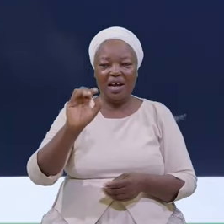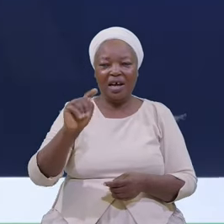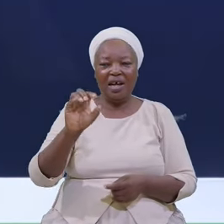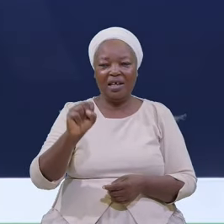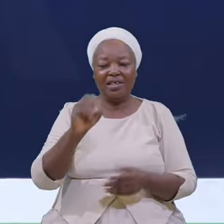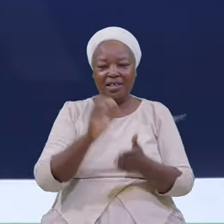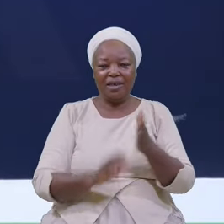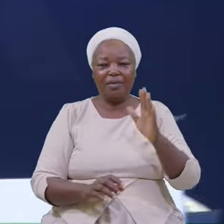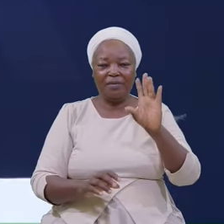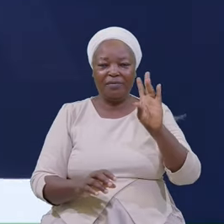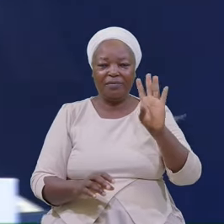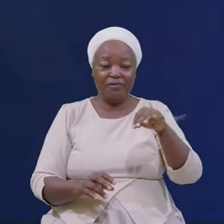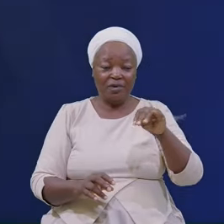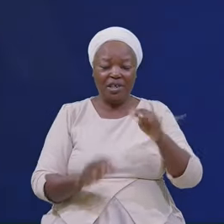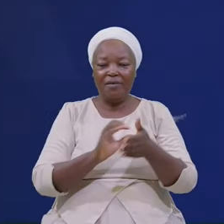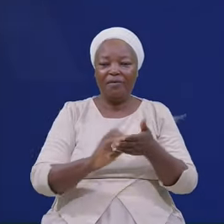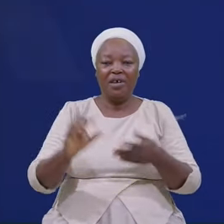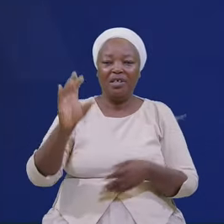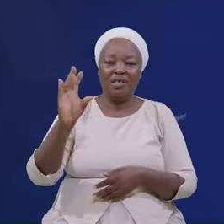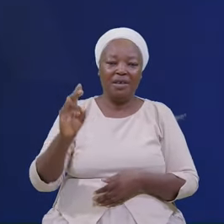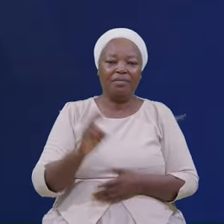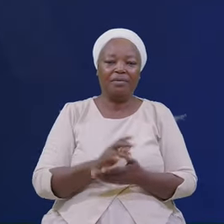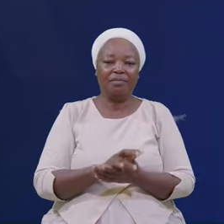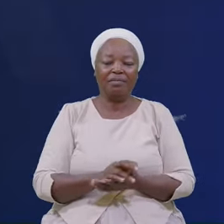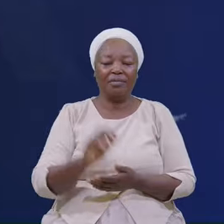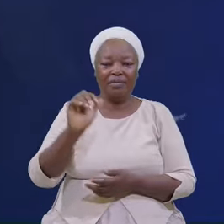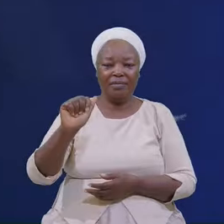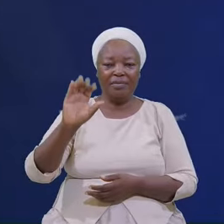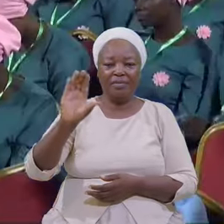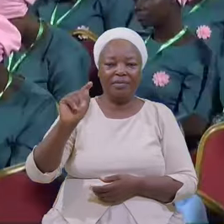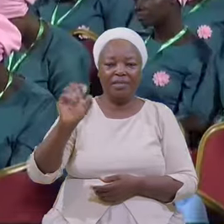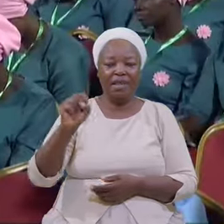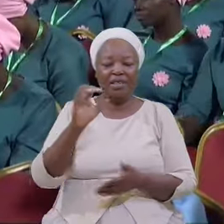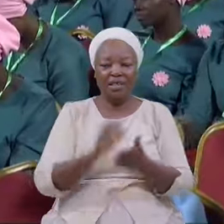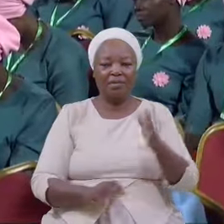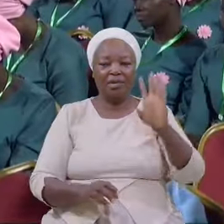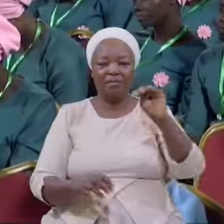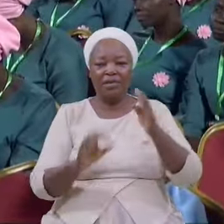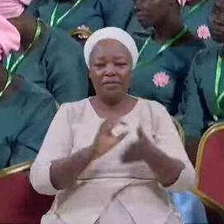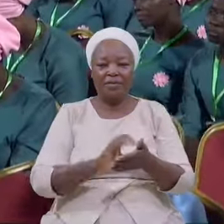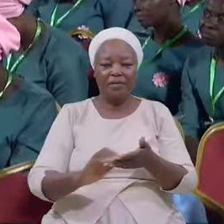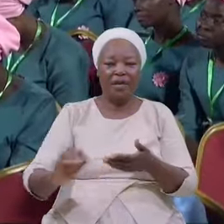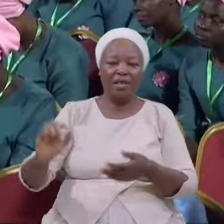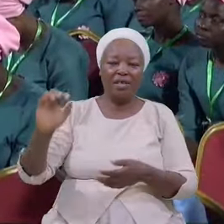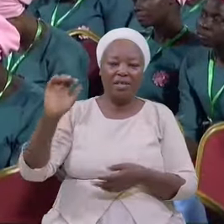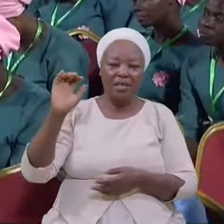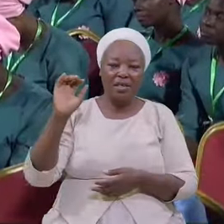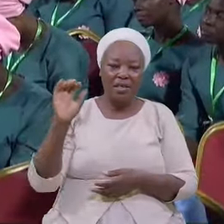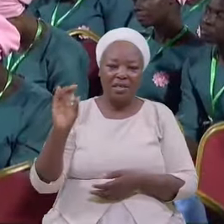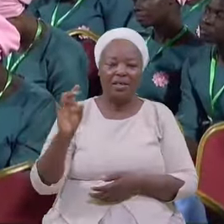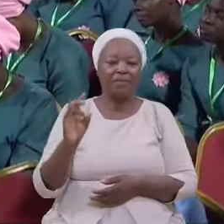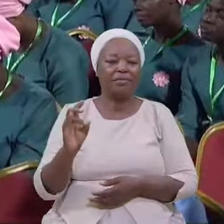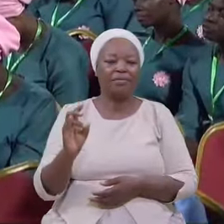Verse 7. Voyons Acte 14, verset 7. Acts chapter 14, we're looking at verse